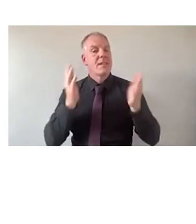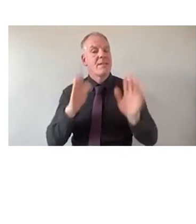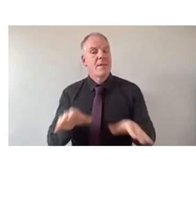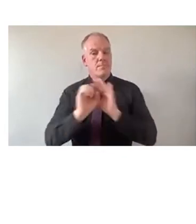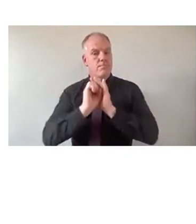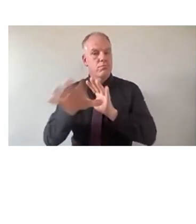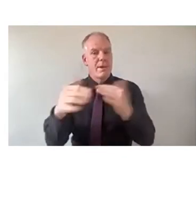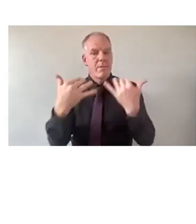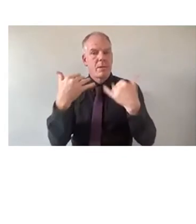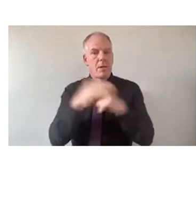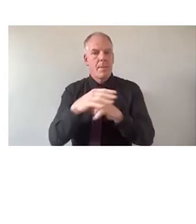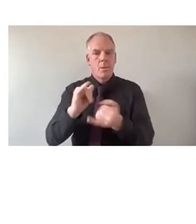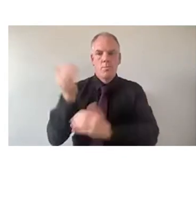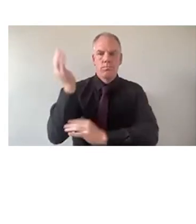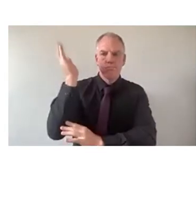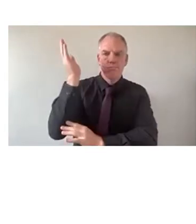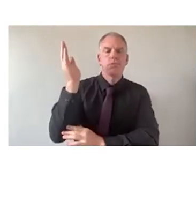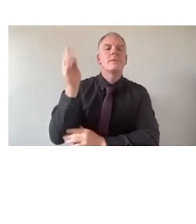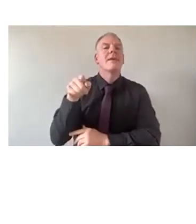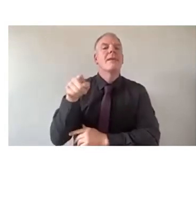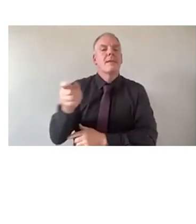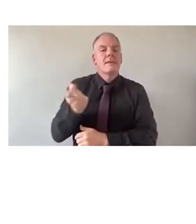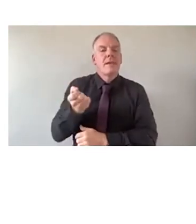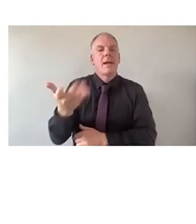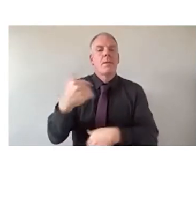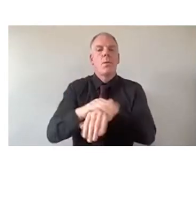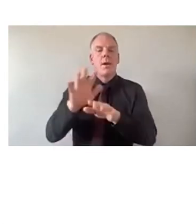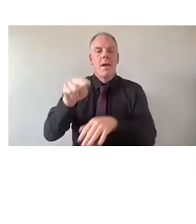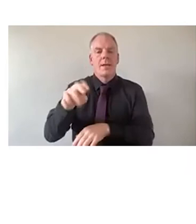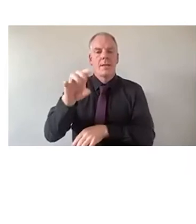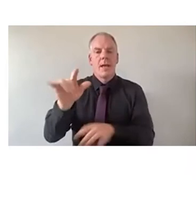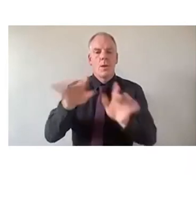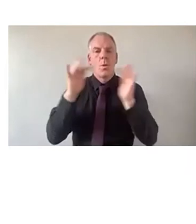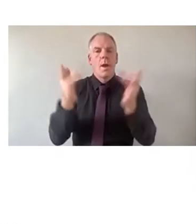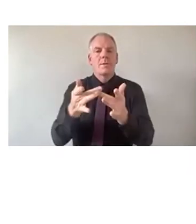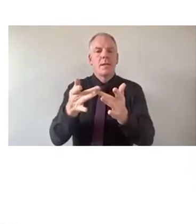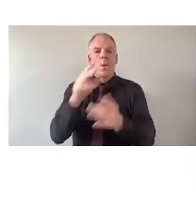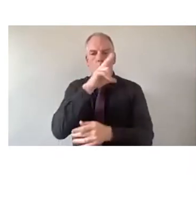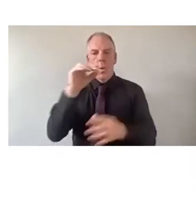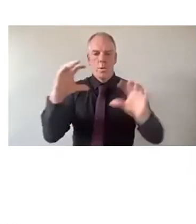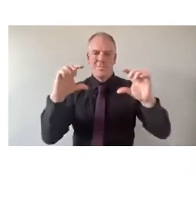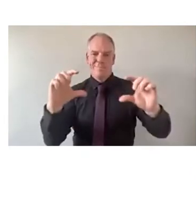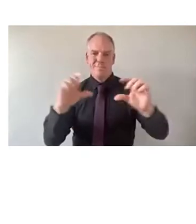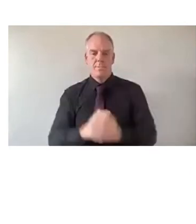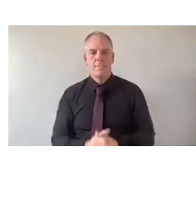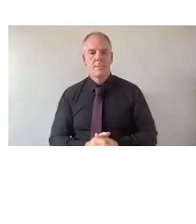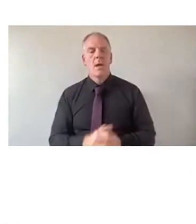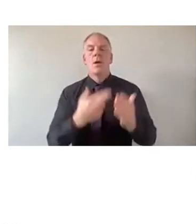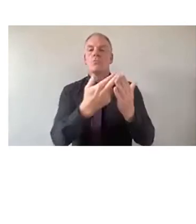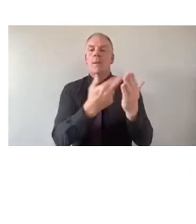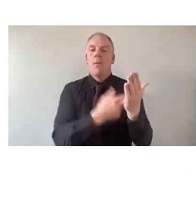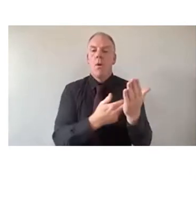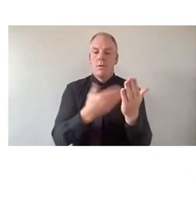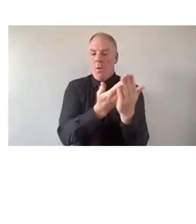YouTube channel. You've been sent the biographies of all the speakers in advance, and they are also available on the NDA website under the news